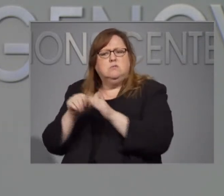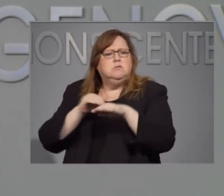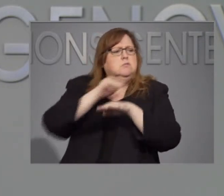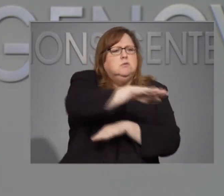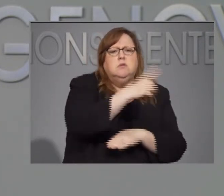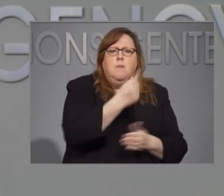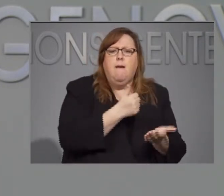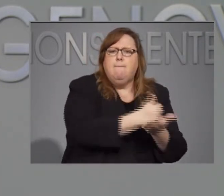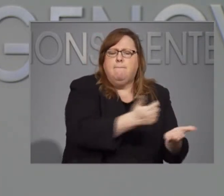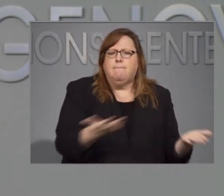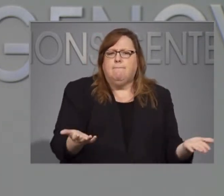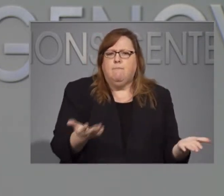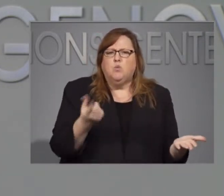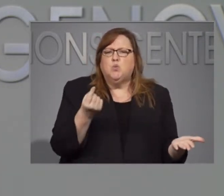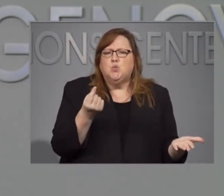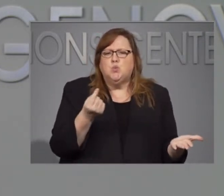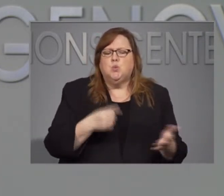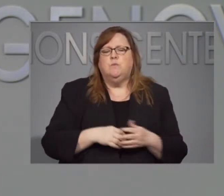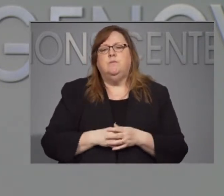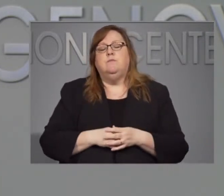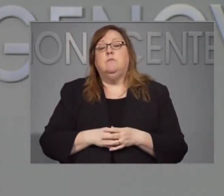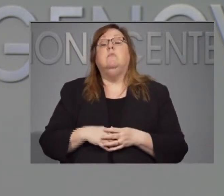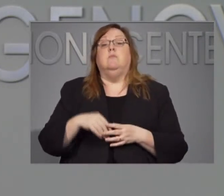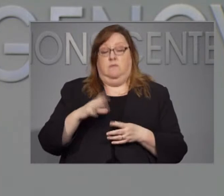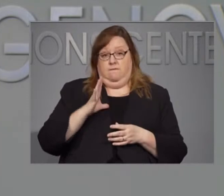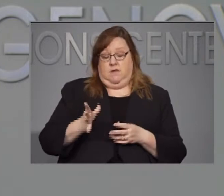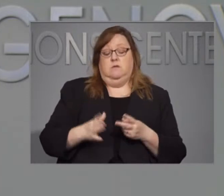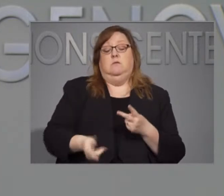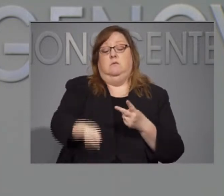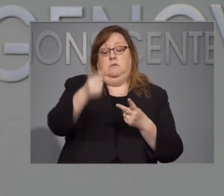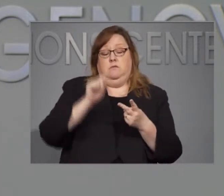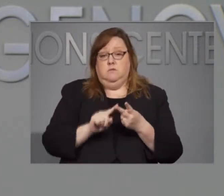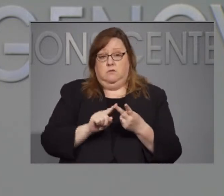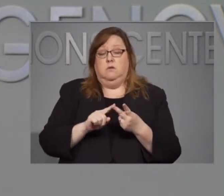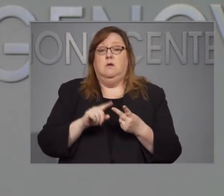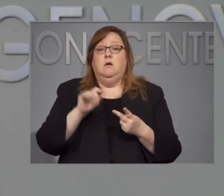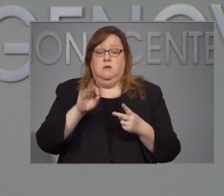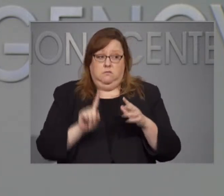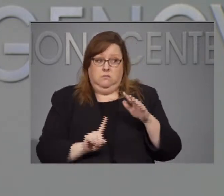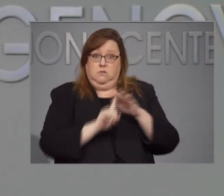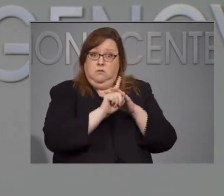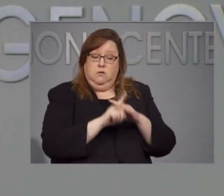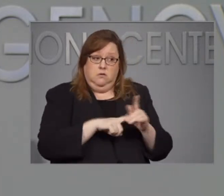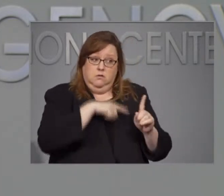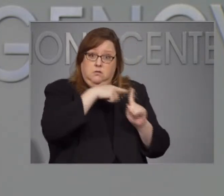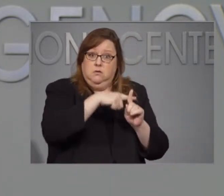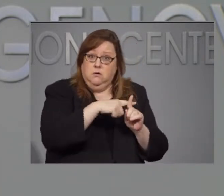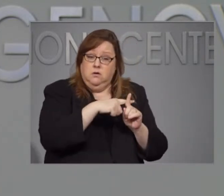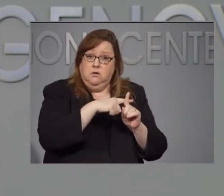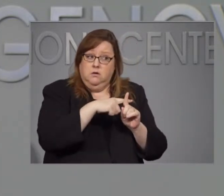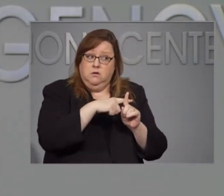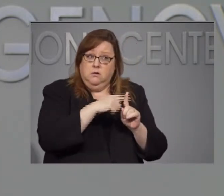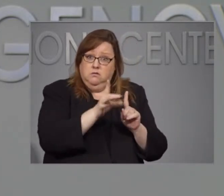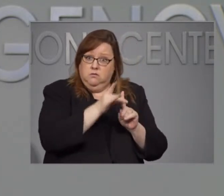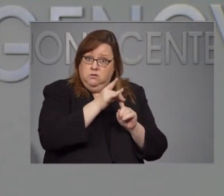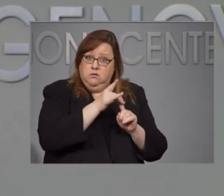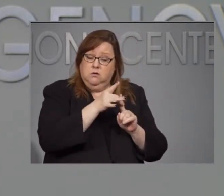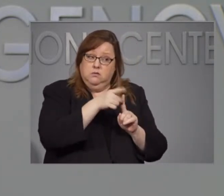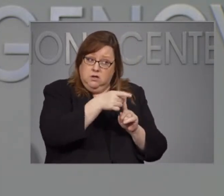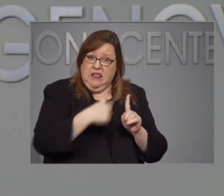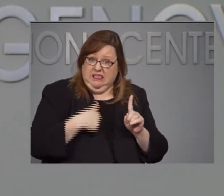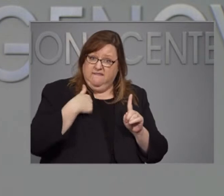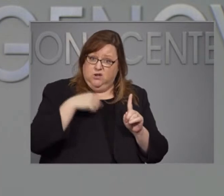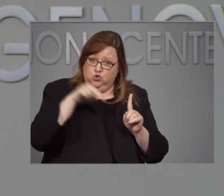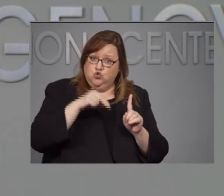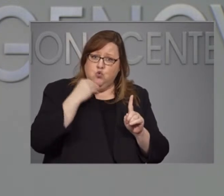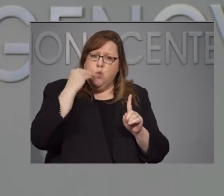in place for residents who do test positive, especially if they don't have acute symptoms? Do they get sent to a hospital or a